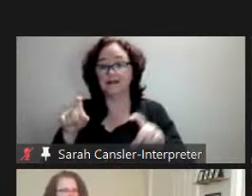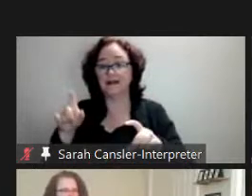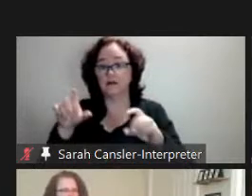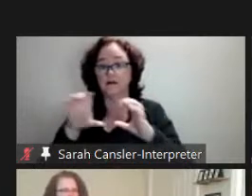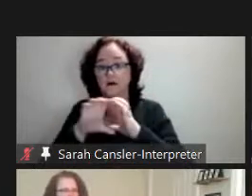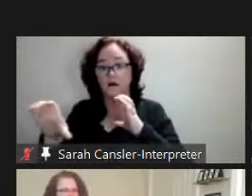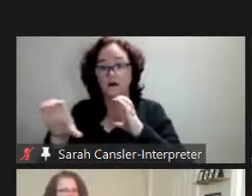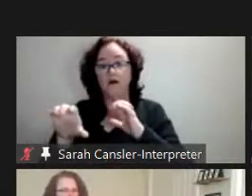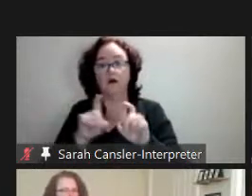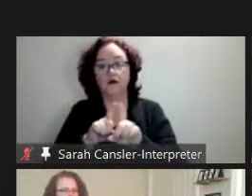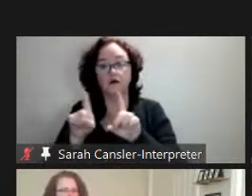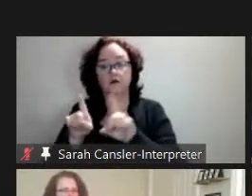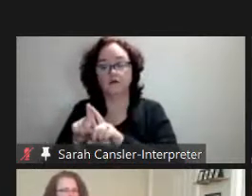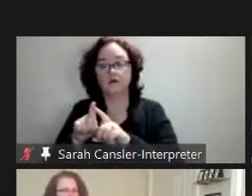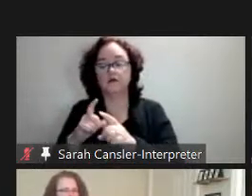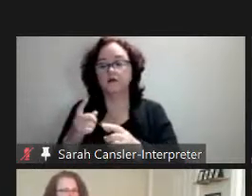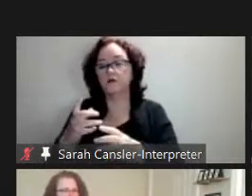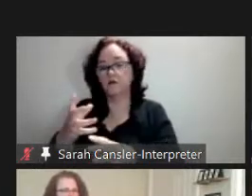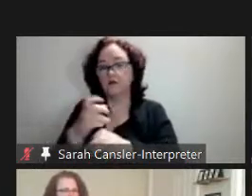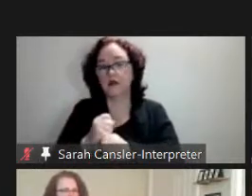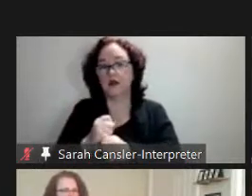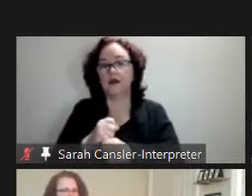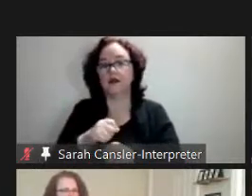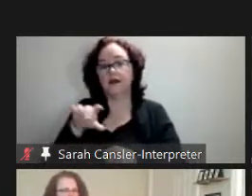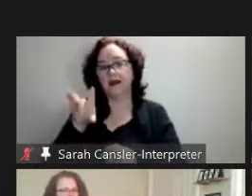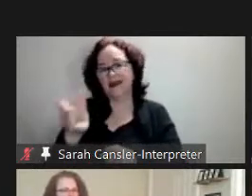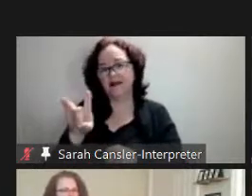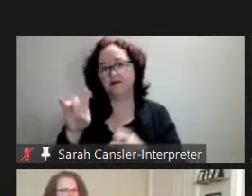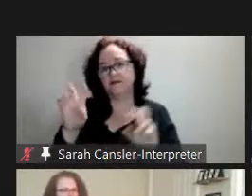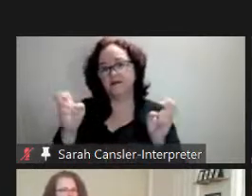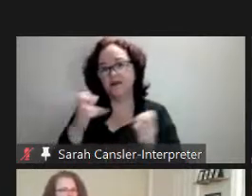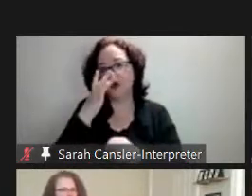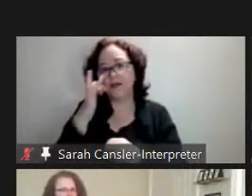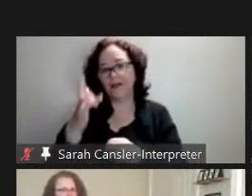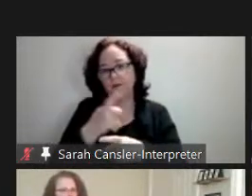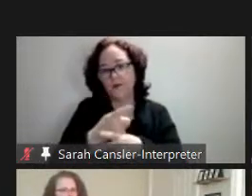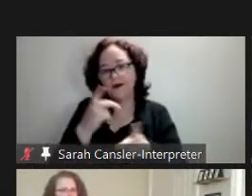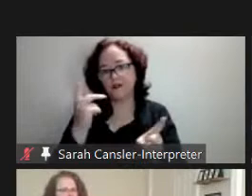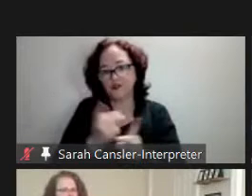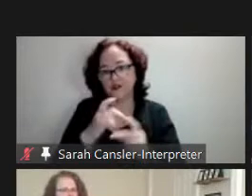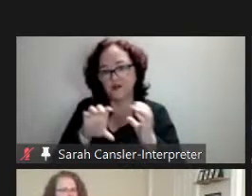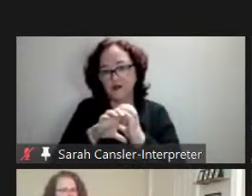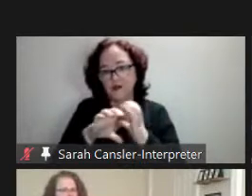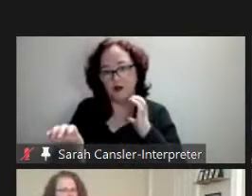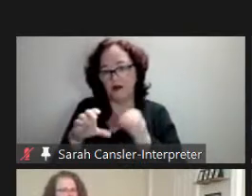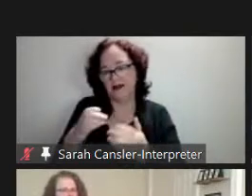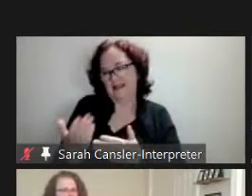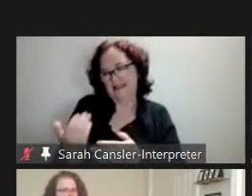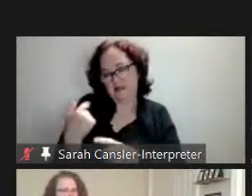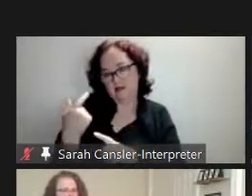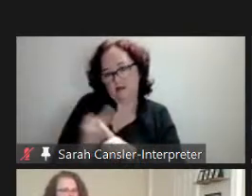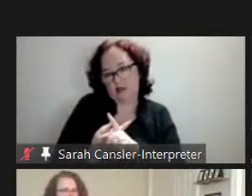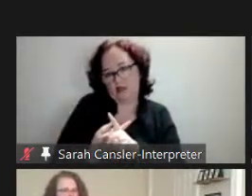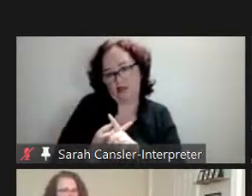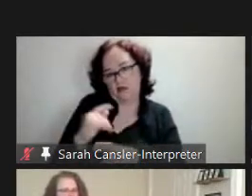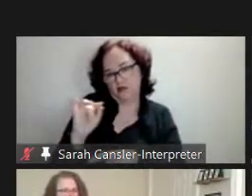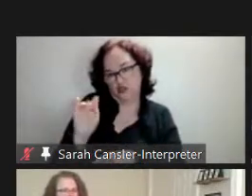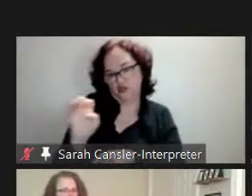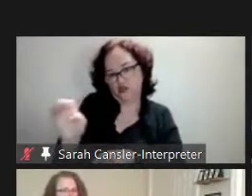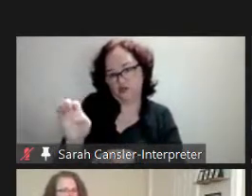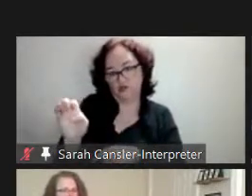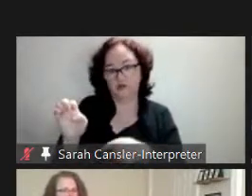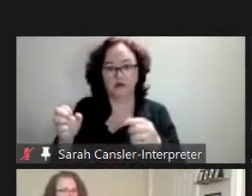8 what we call early production cars last month in June. And we're going through the process